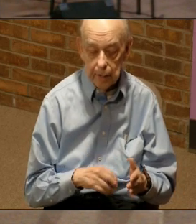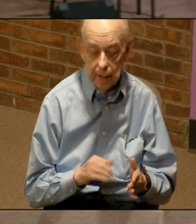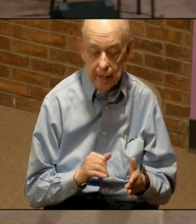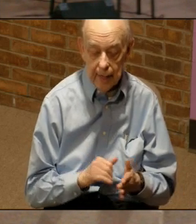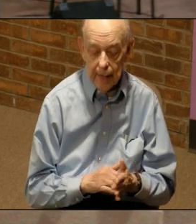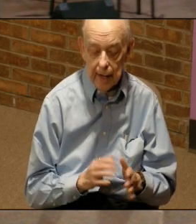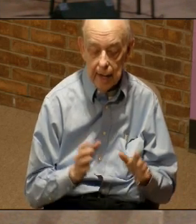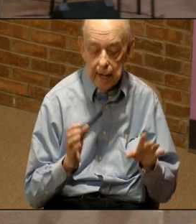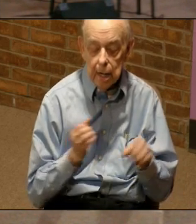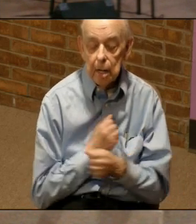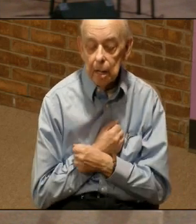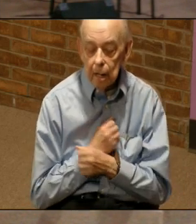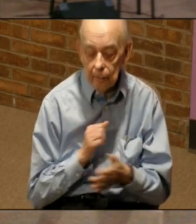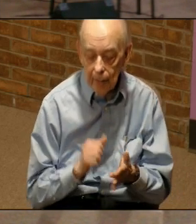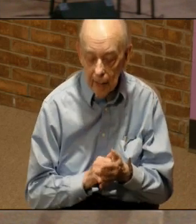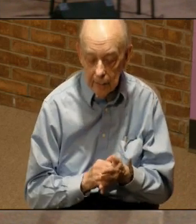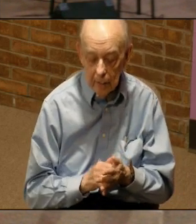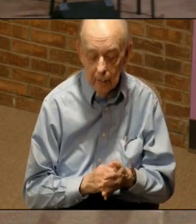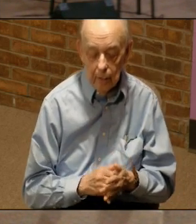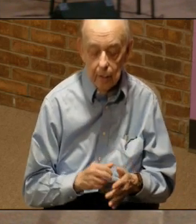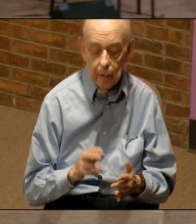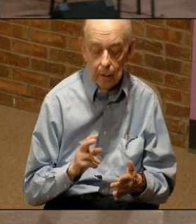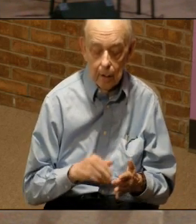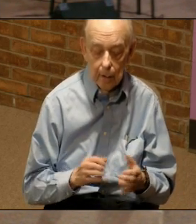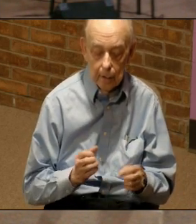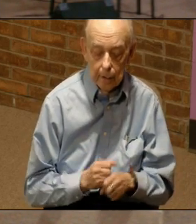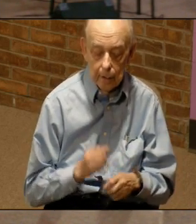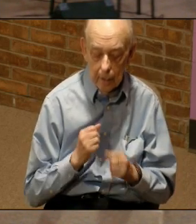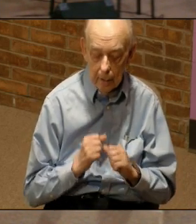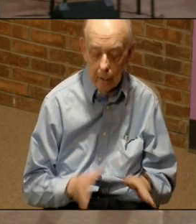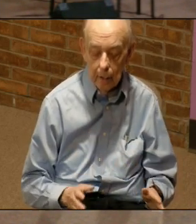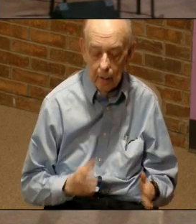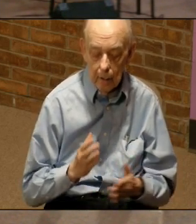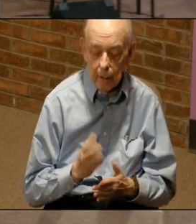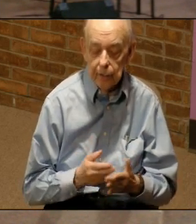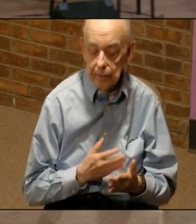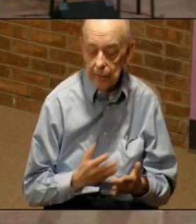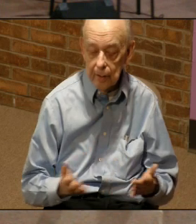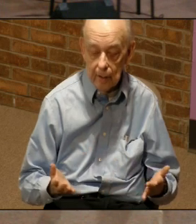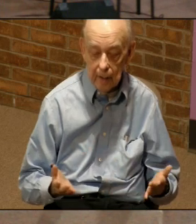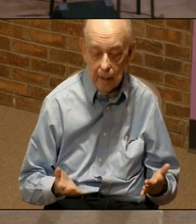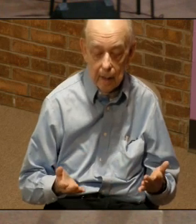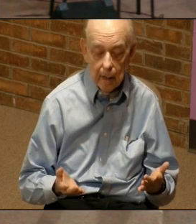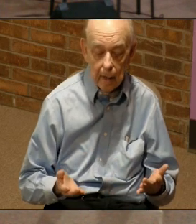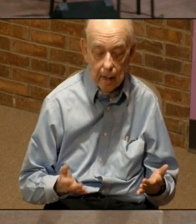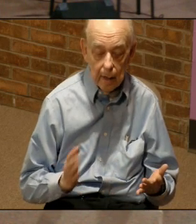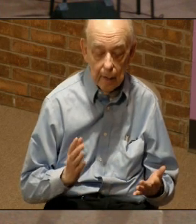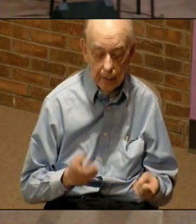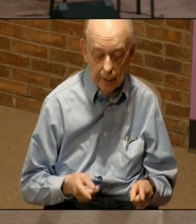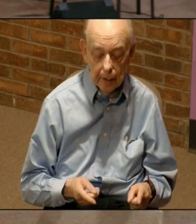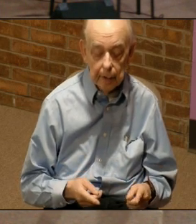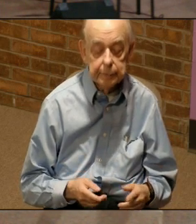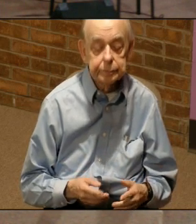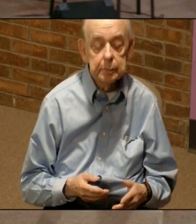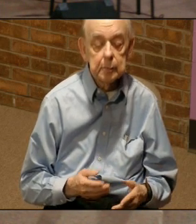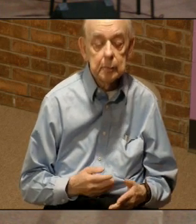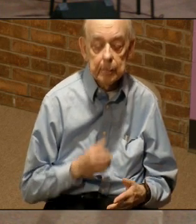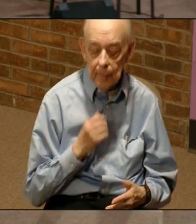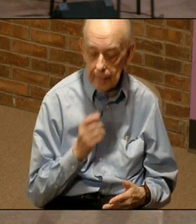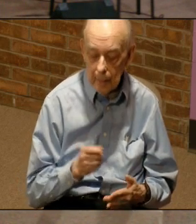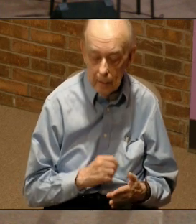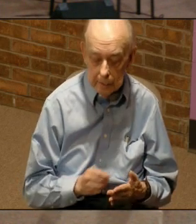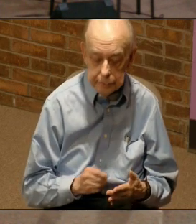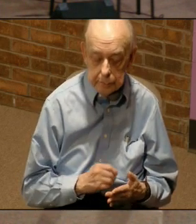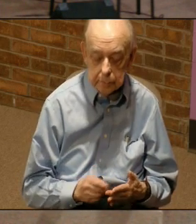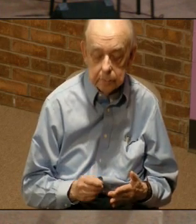it. Because when you read it, you get blessed by some of the stuff that is going to be here. And it was not